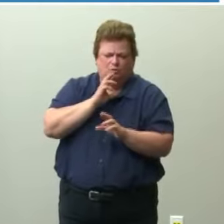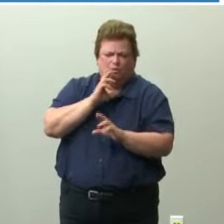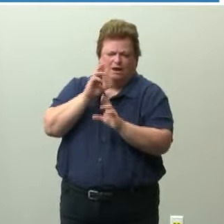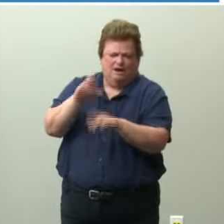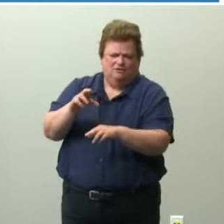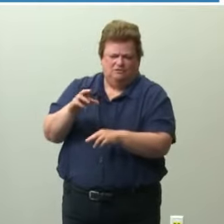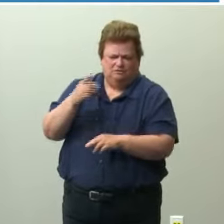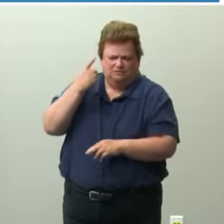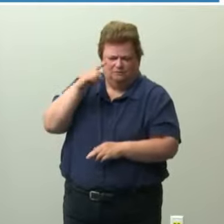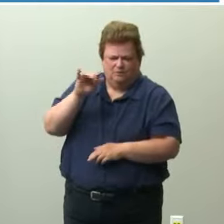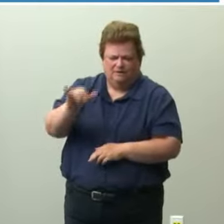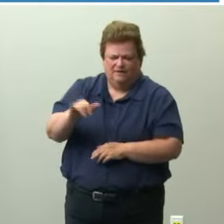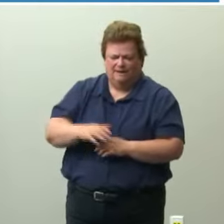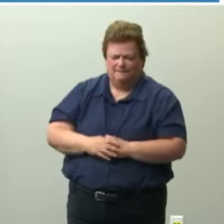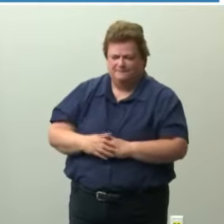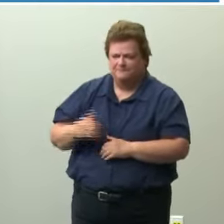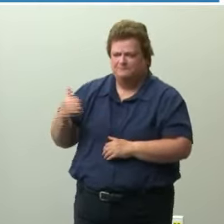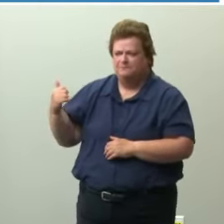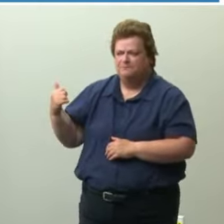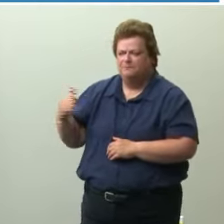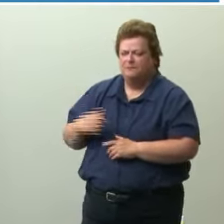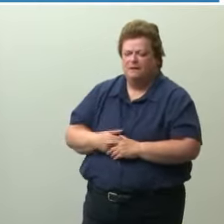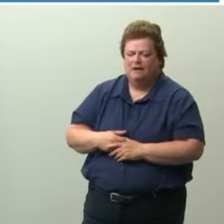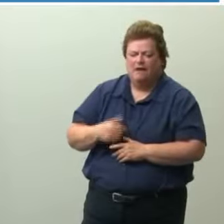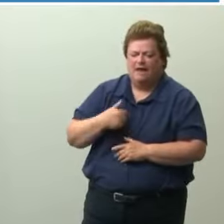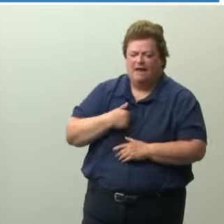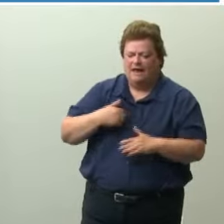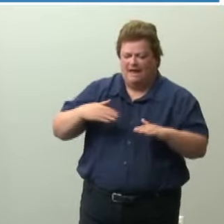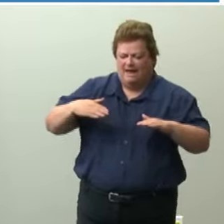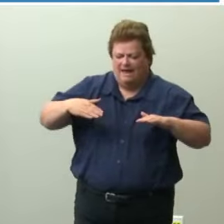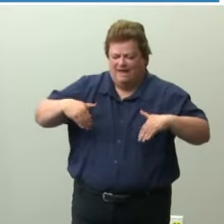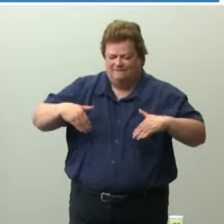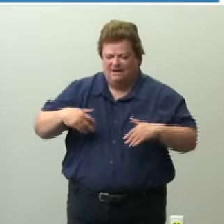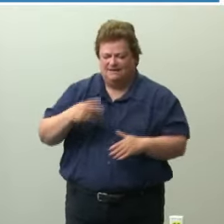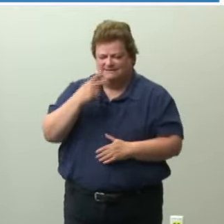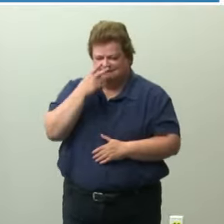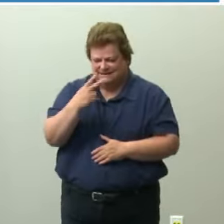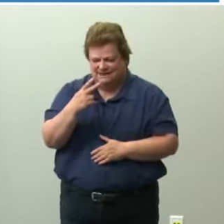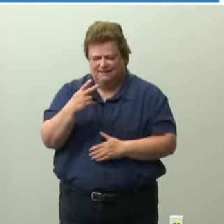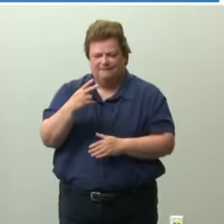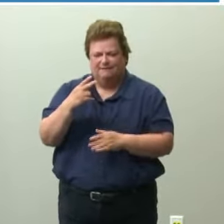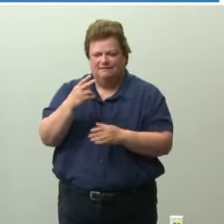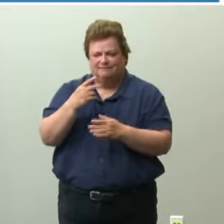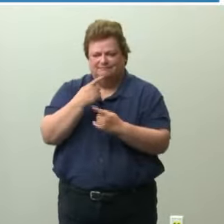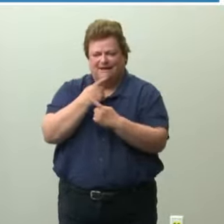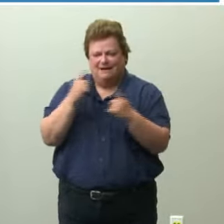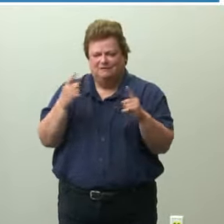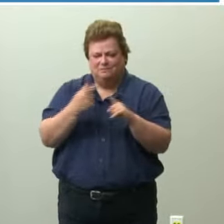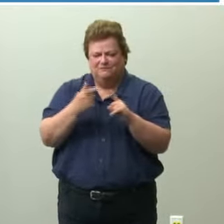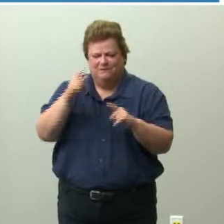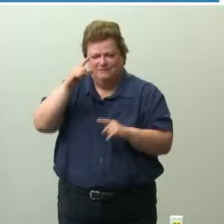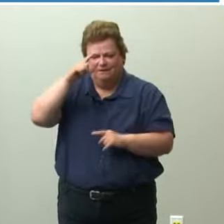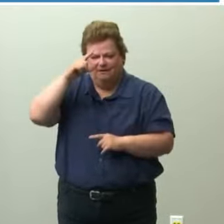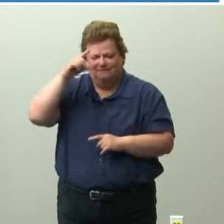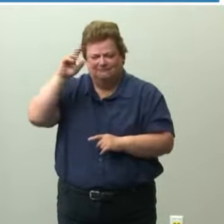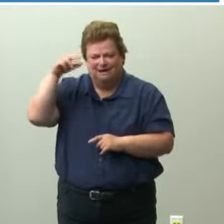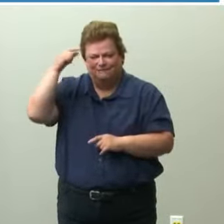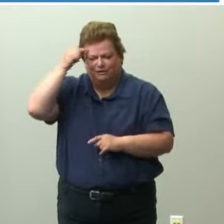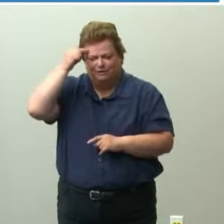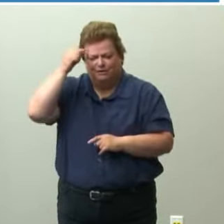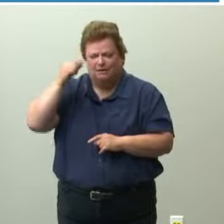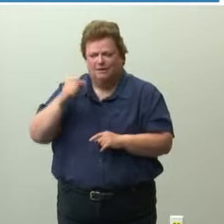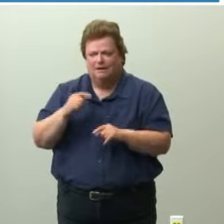there? You know, Fred, I haven't seen the governor's statement, but I would say that's pretty consistent with